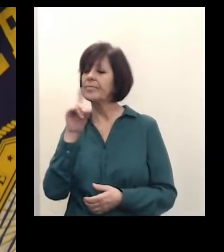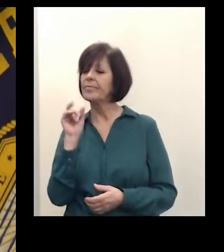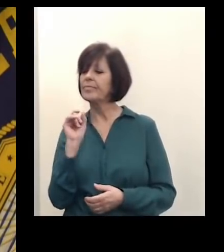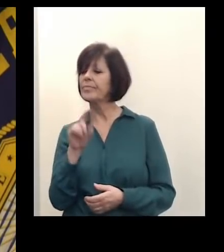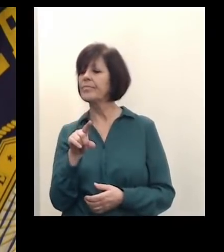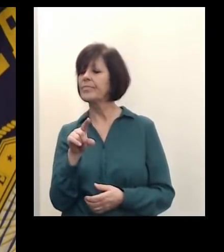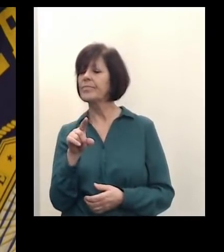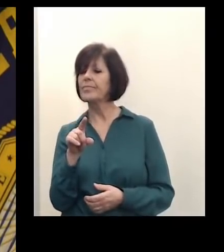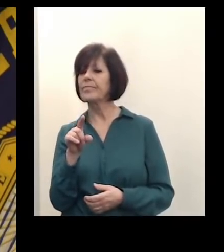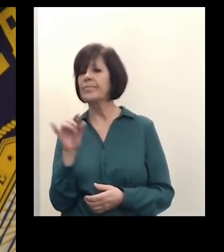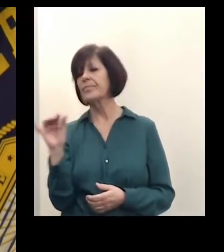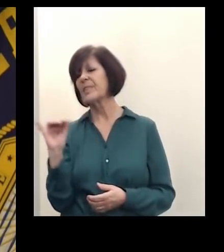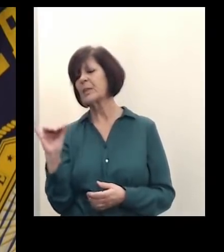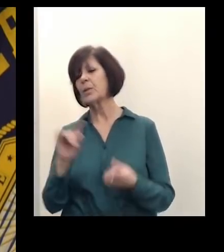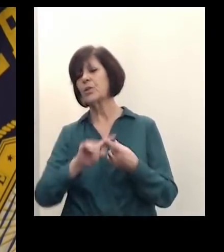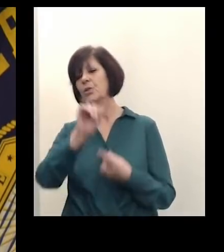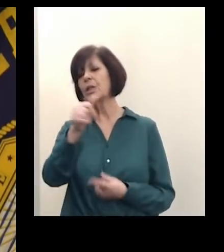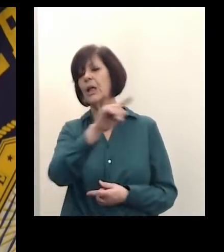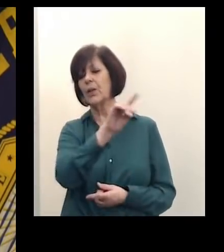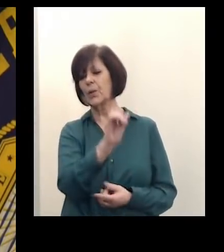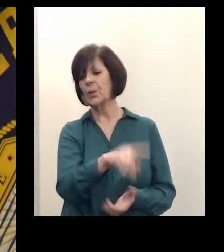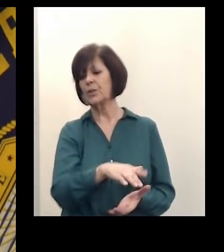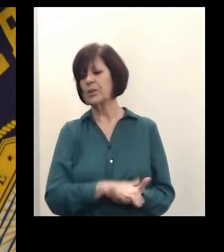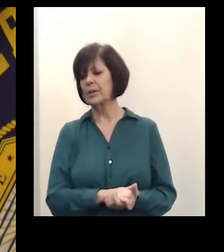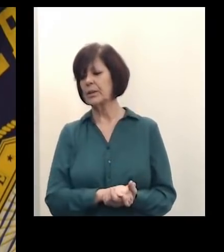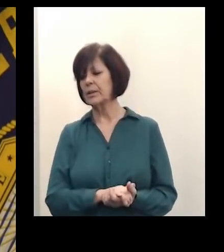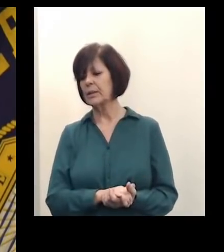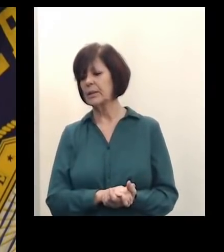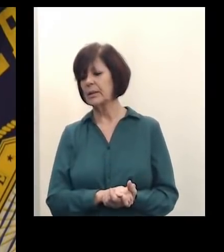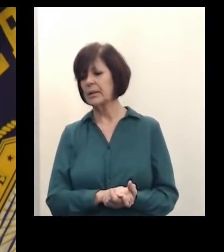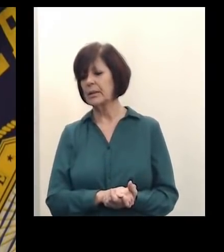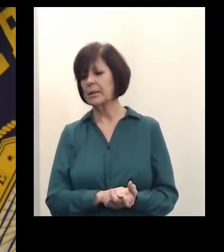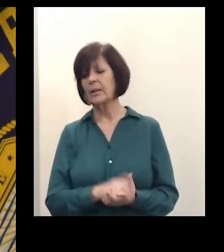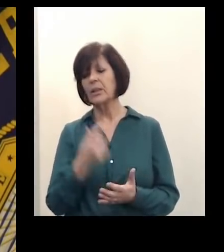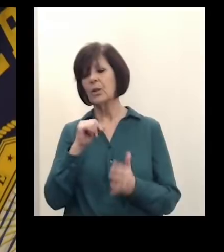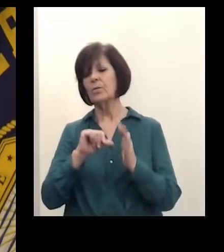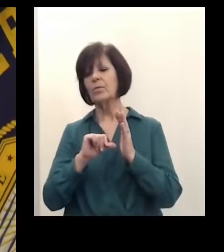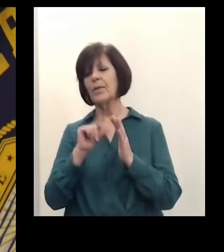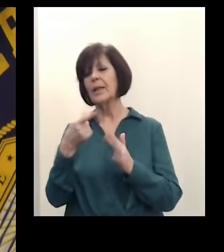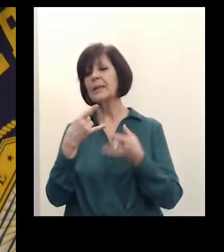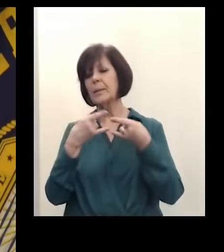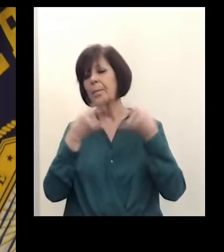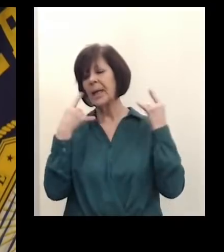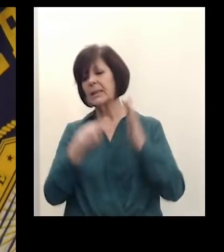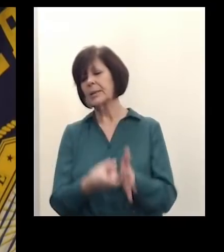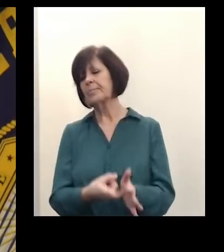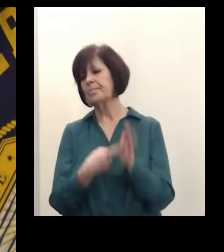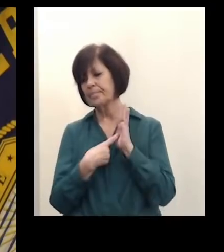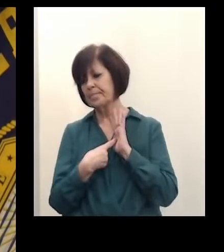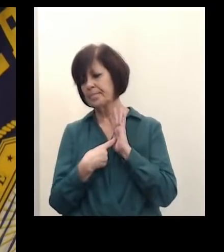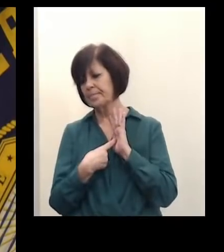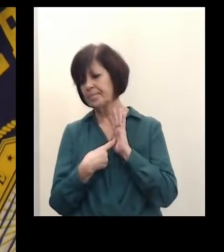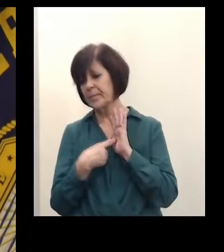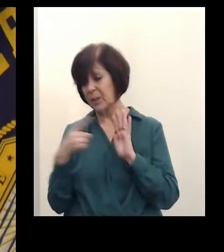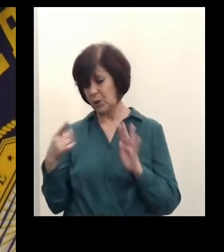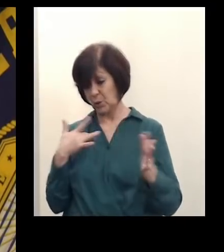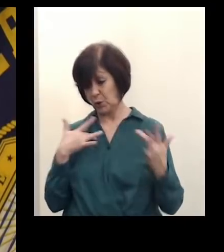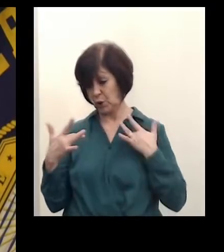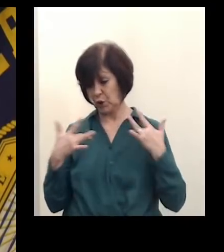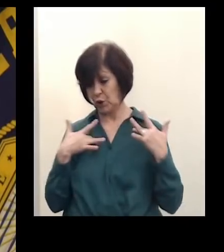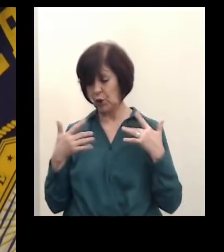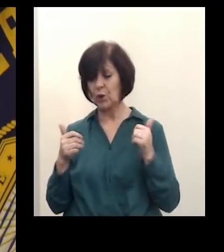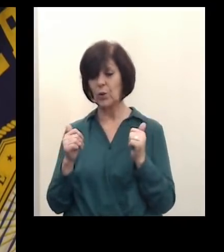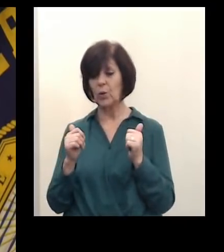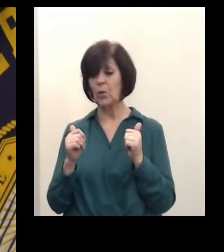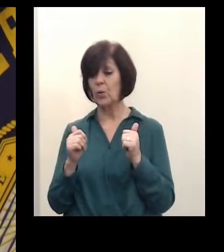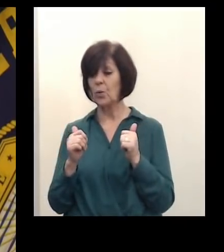other questions you've answered about enforcing the mask mandate. You know, is the county concerned at all with some of these protests we've seen